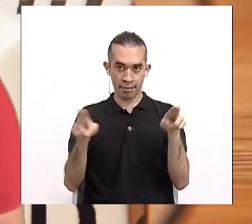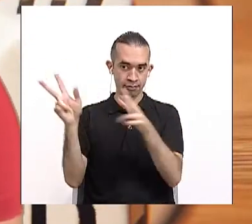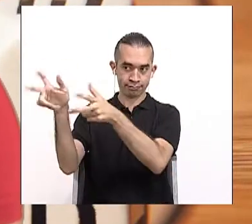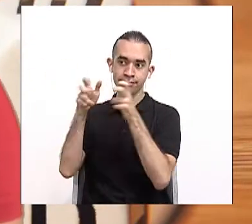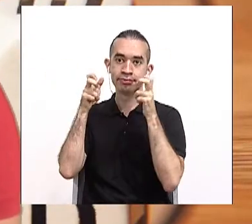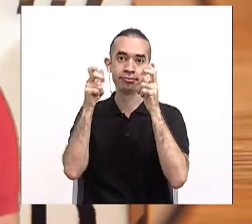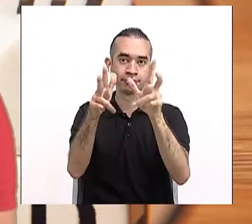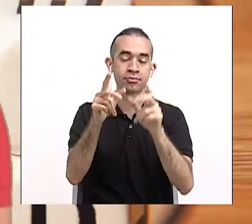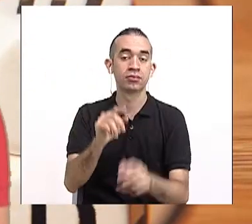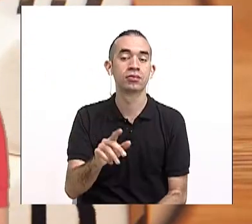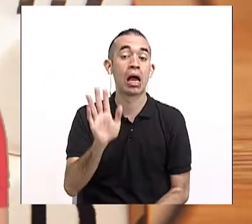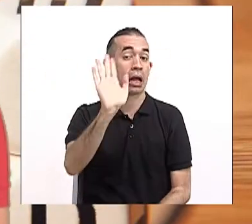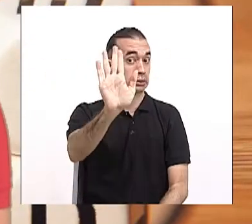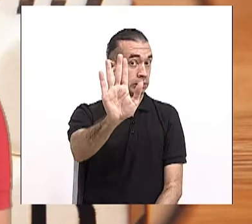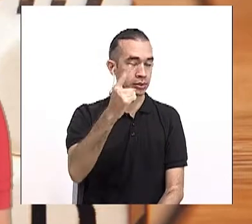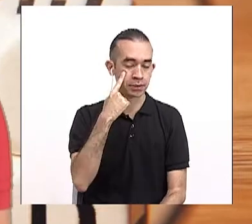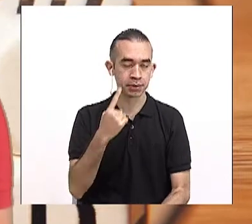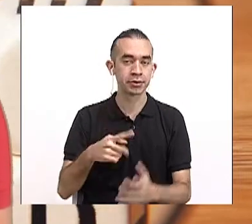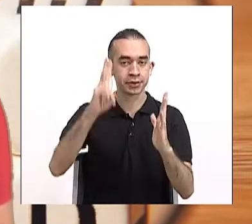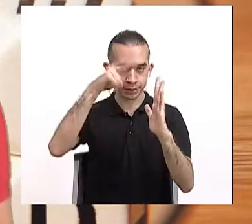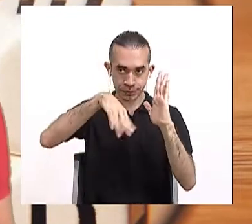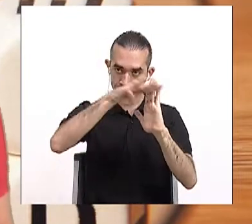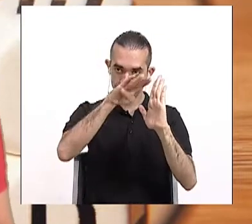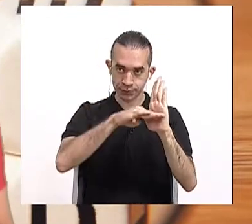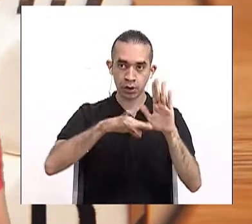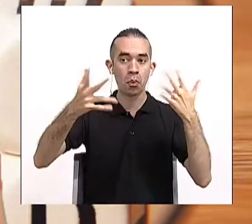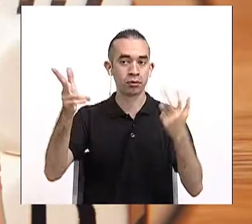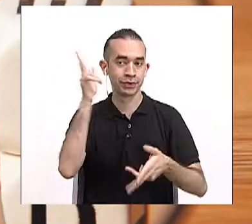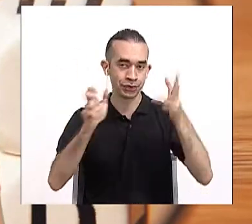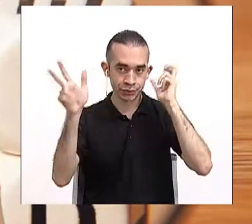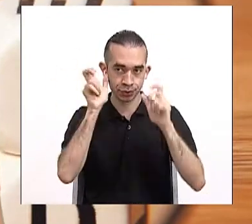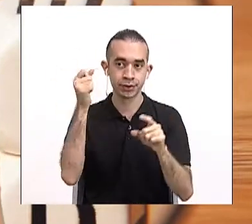let's read the instructions together about the listening task.